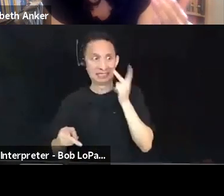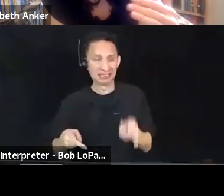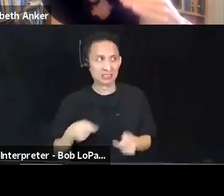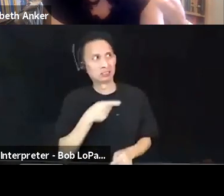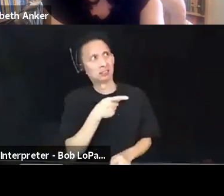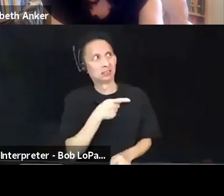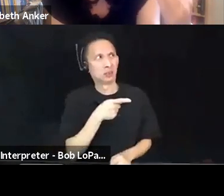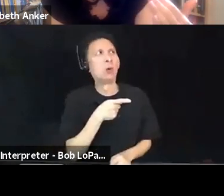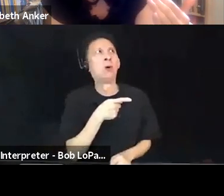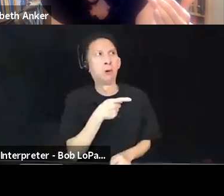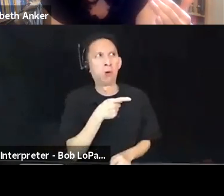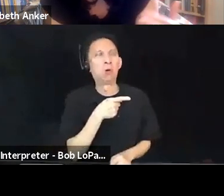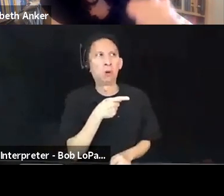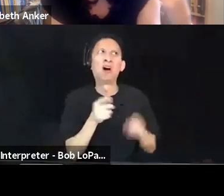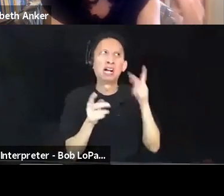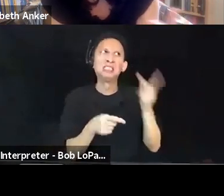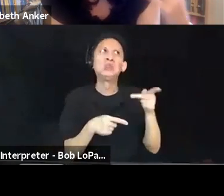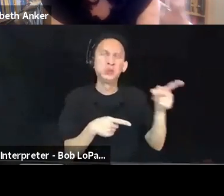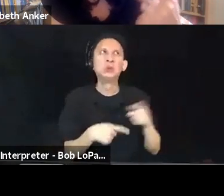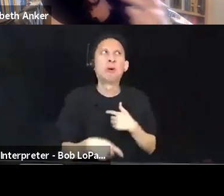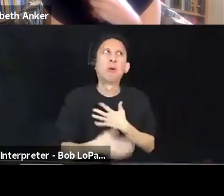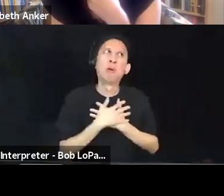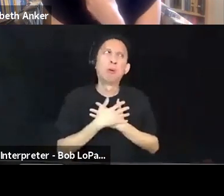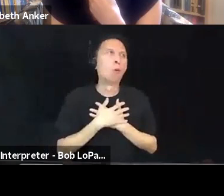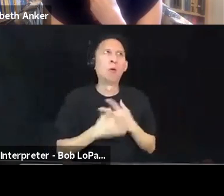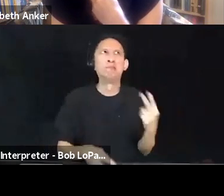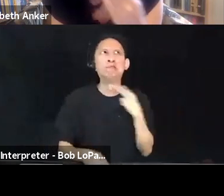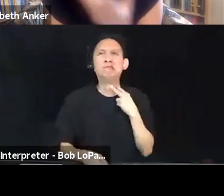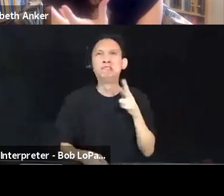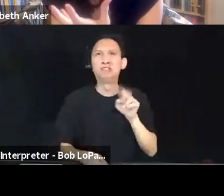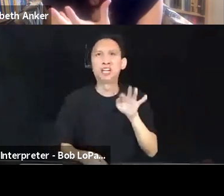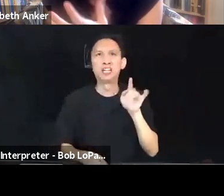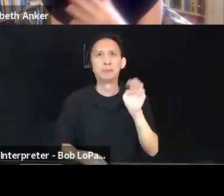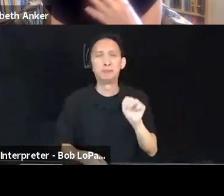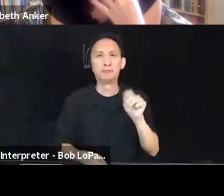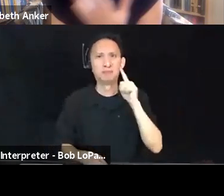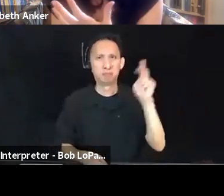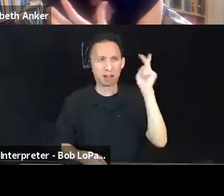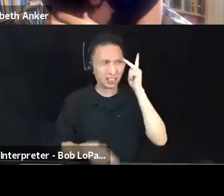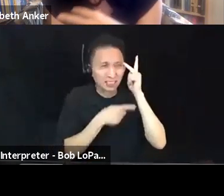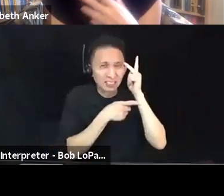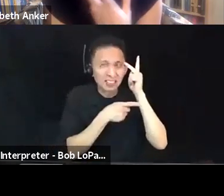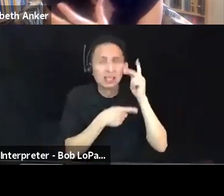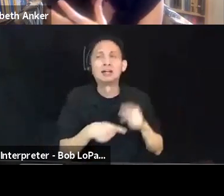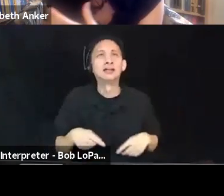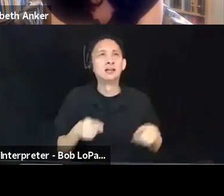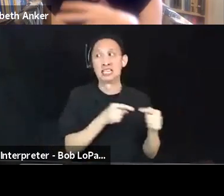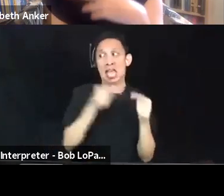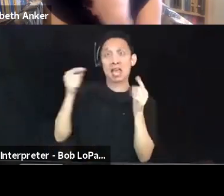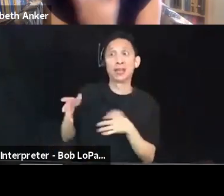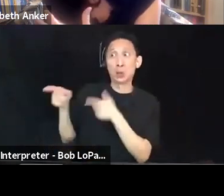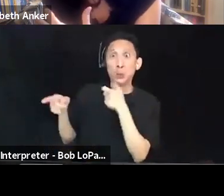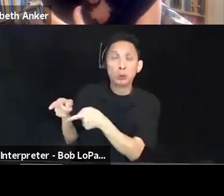both the hero and as the victim of politics, which he's often playing, right? The enemy is kind of immigrants,